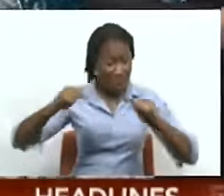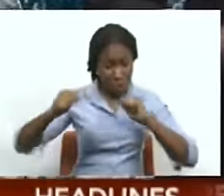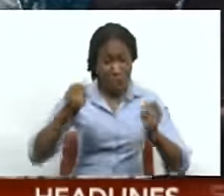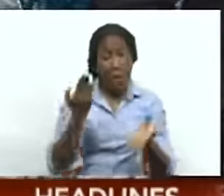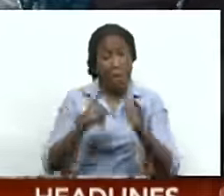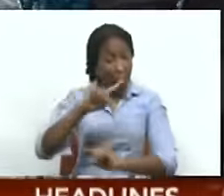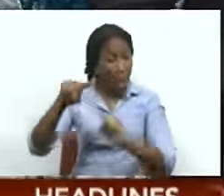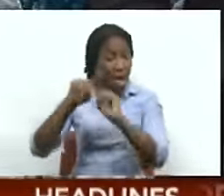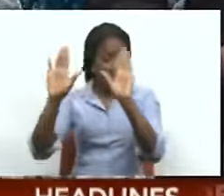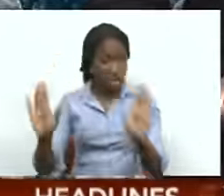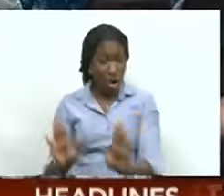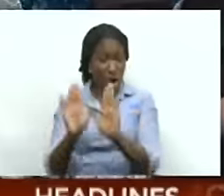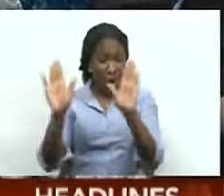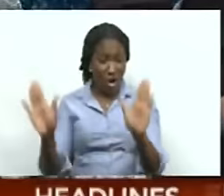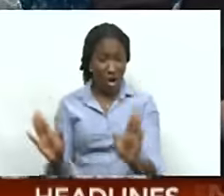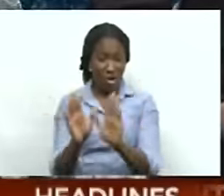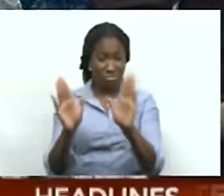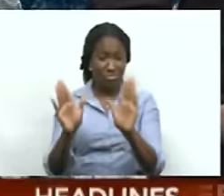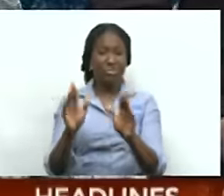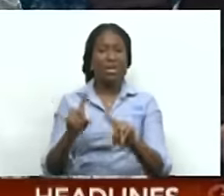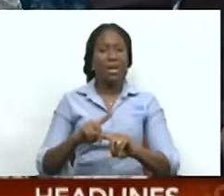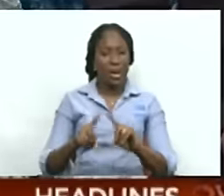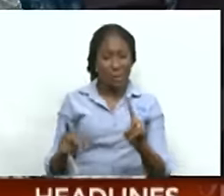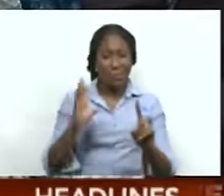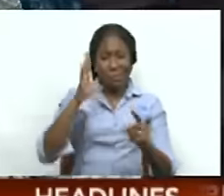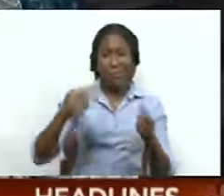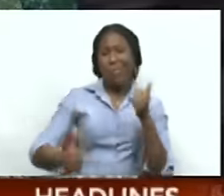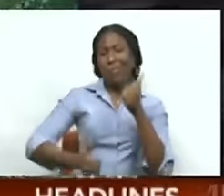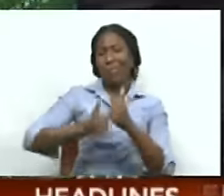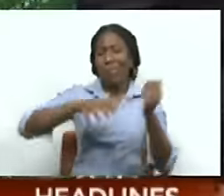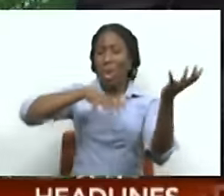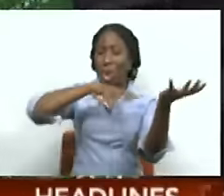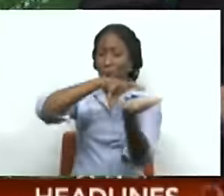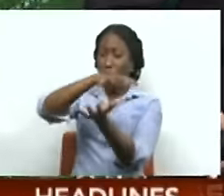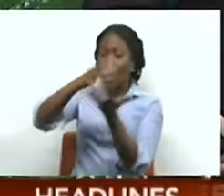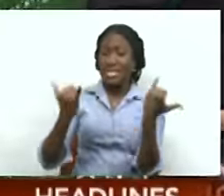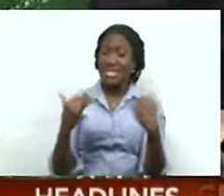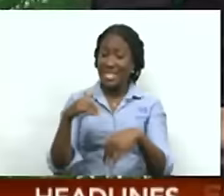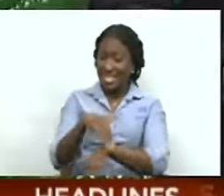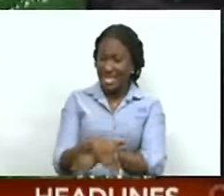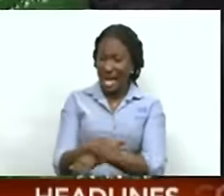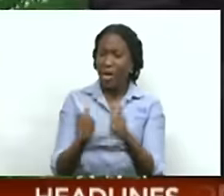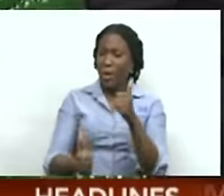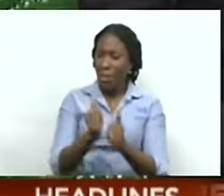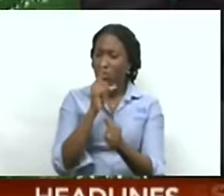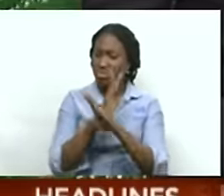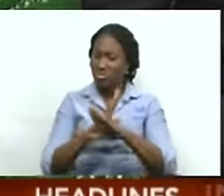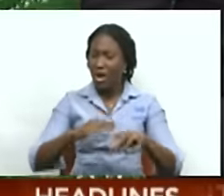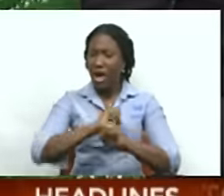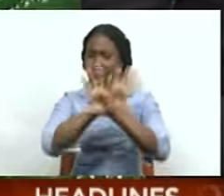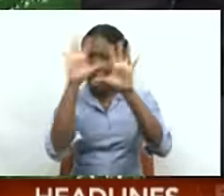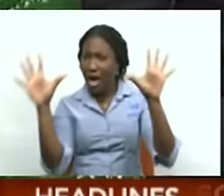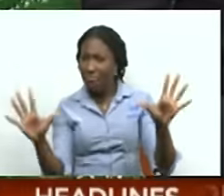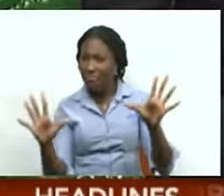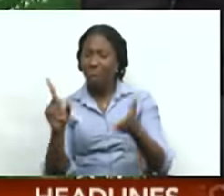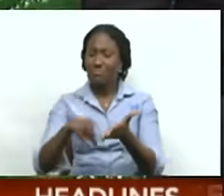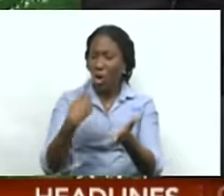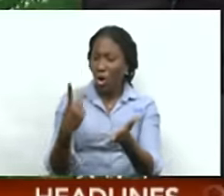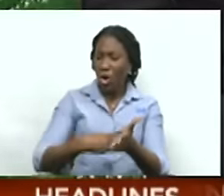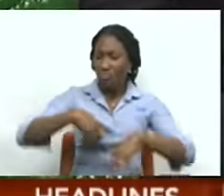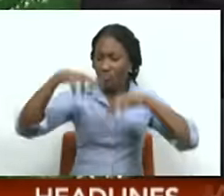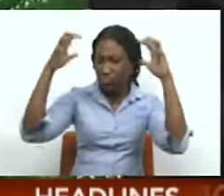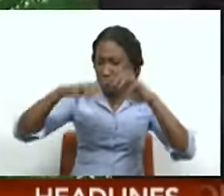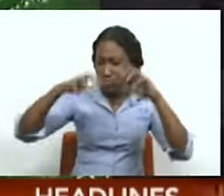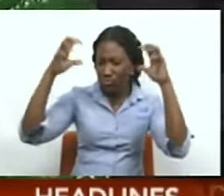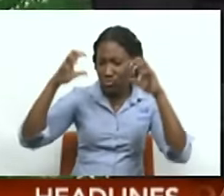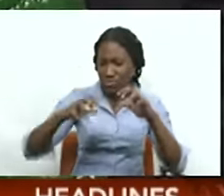generally cloudy skies. Now for tonight, things remain mostly settled. Clear, we're still watching out for the stray isolated shower, favoring eastern parts